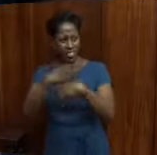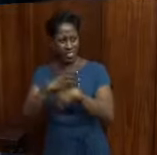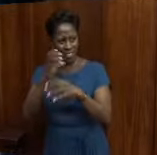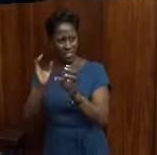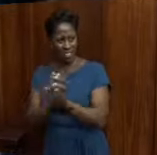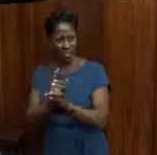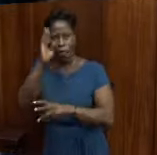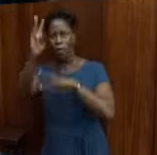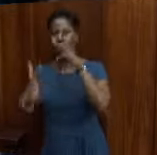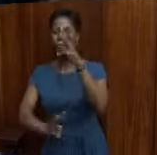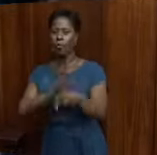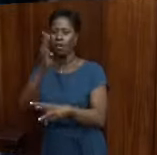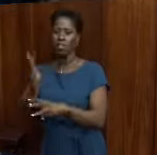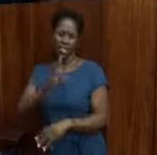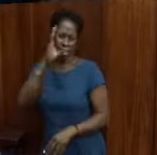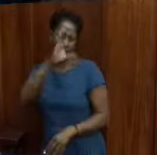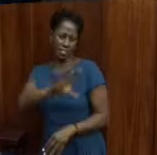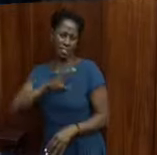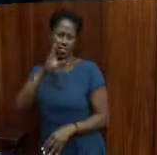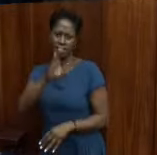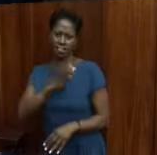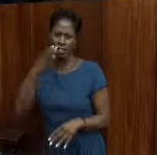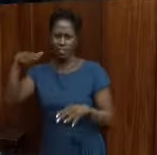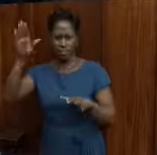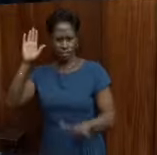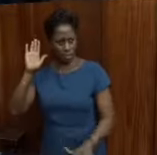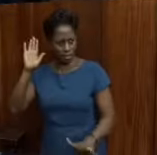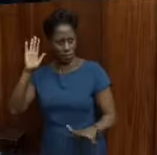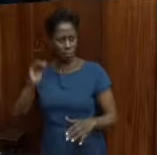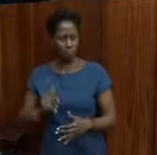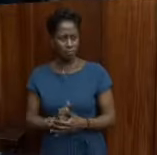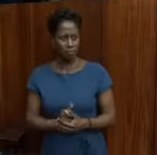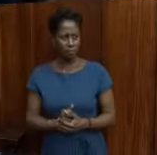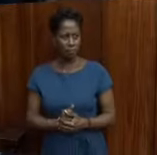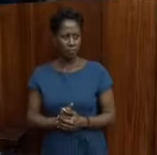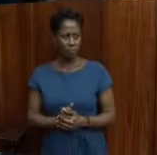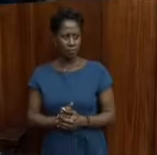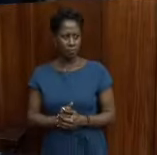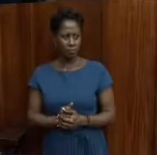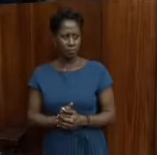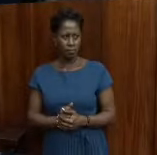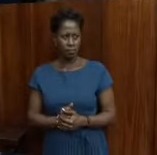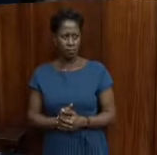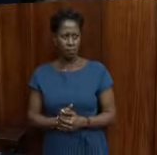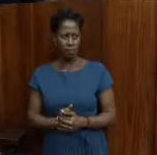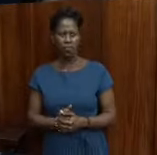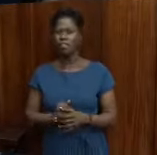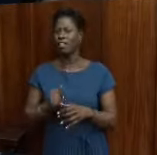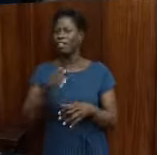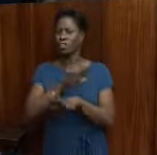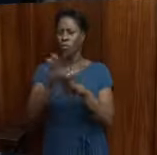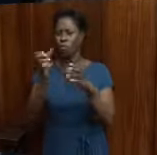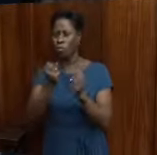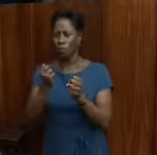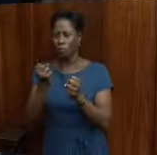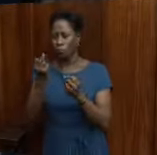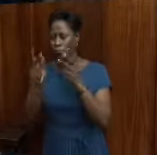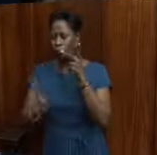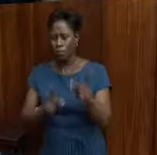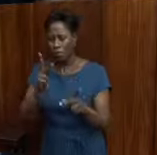our people to cross over the threshold of self-doubt and begin the process of self-belief that we